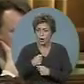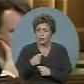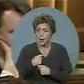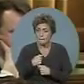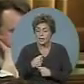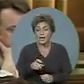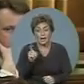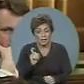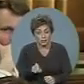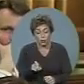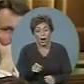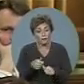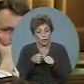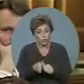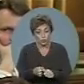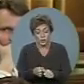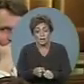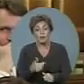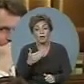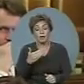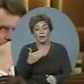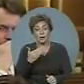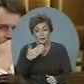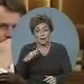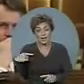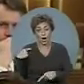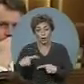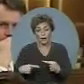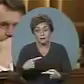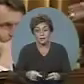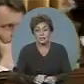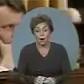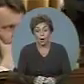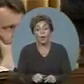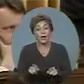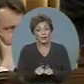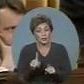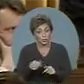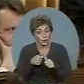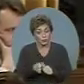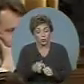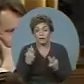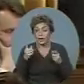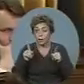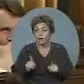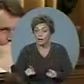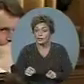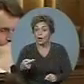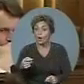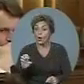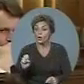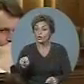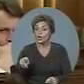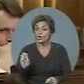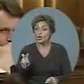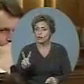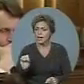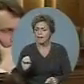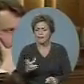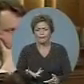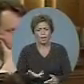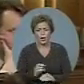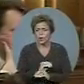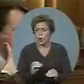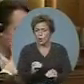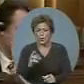with the Geneva Convention. There's no conceivable reason to keep this mission under the control of a minister who doesn't seem to know which way is up.